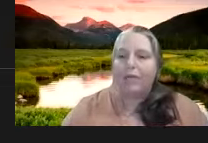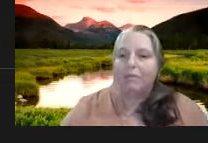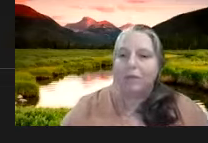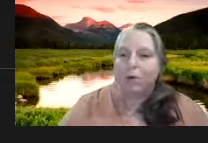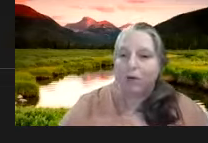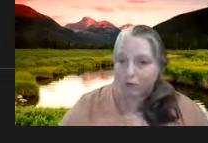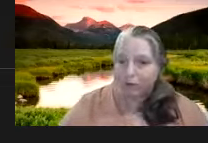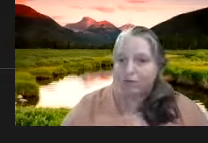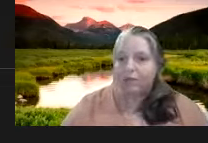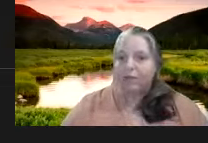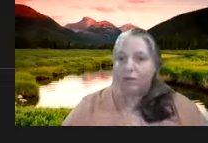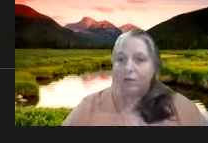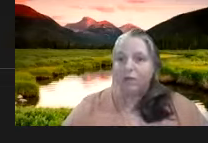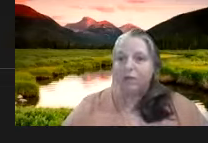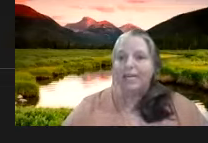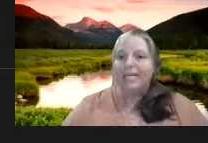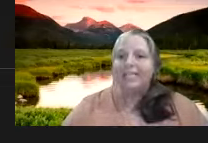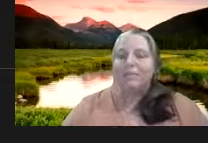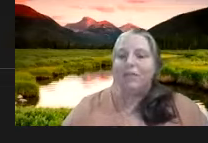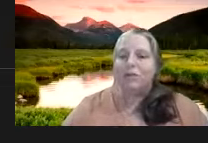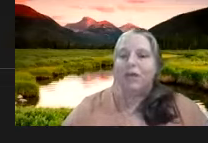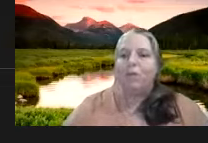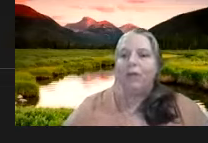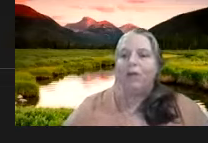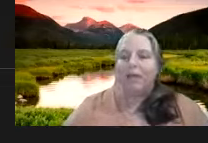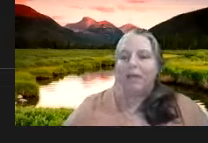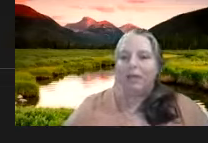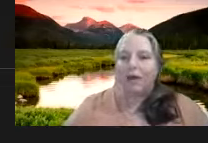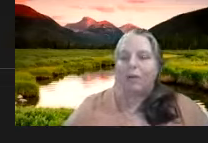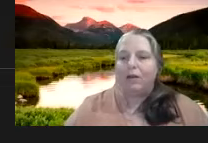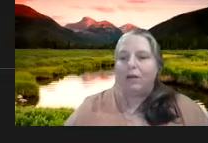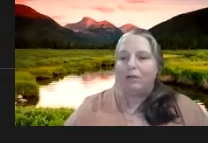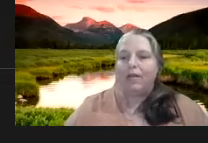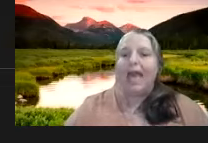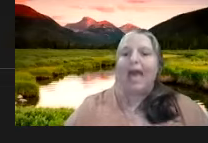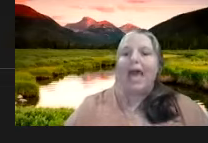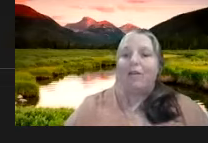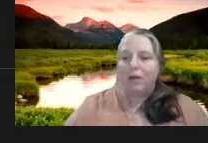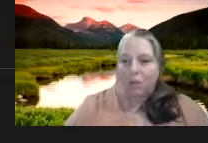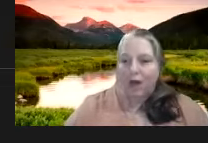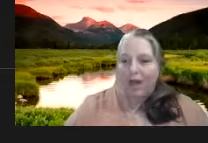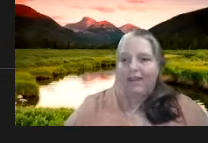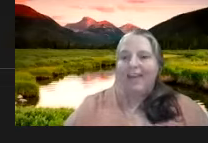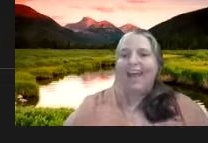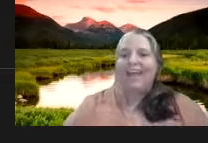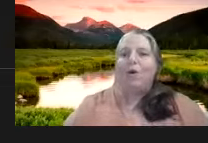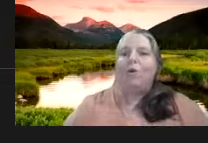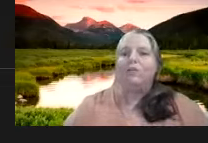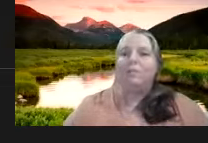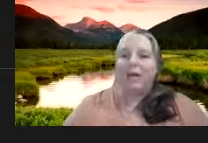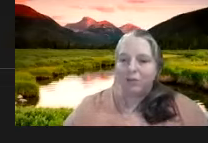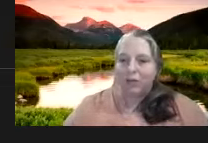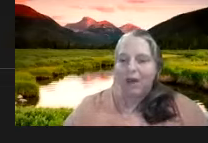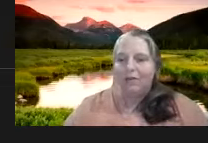how we can be more inclusive in the future to make sure that we are including everyone and the